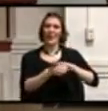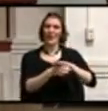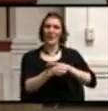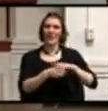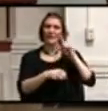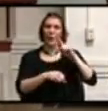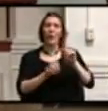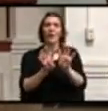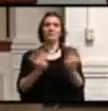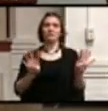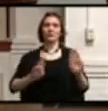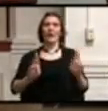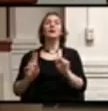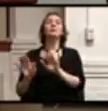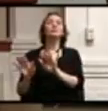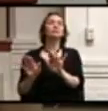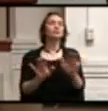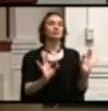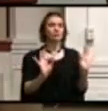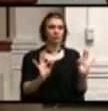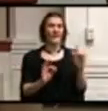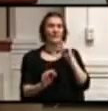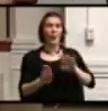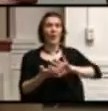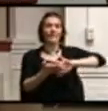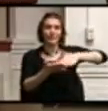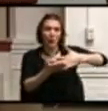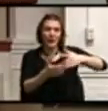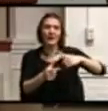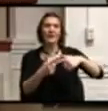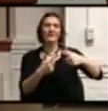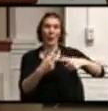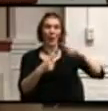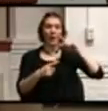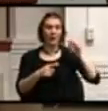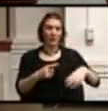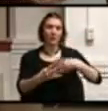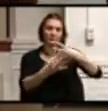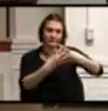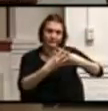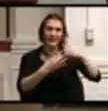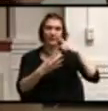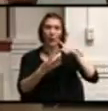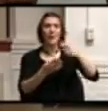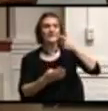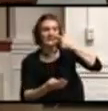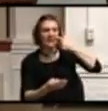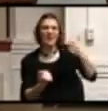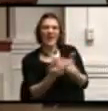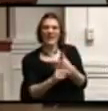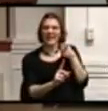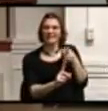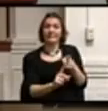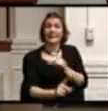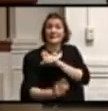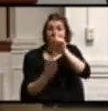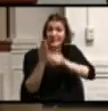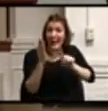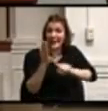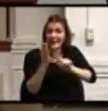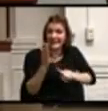roll call, definitely the booking area, definitely the cells, the sally port, definitely dispatch,